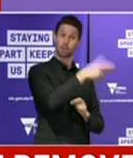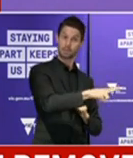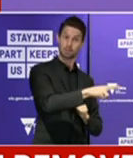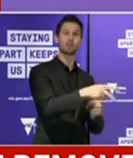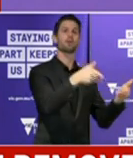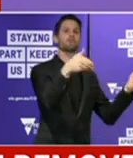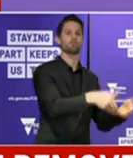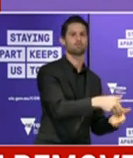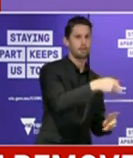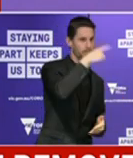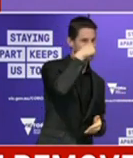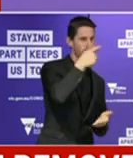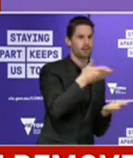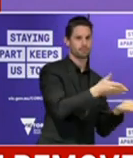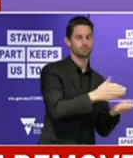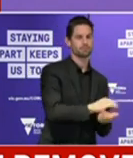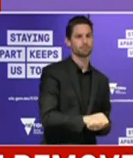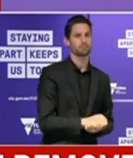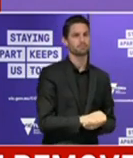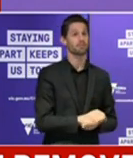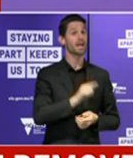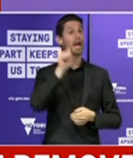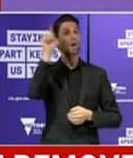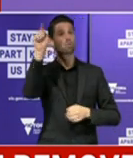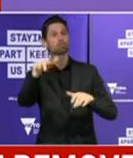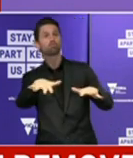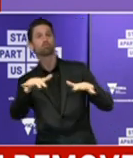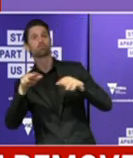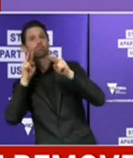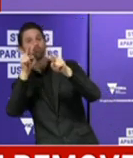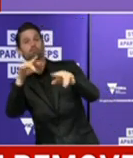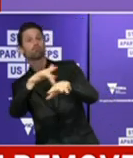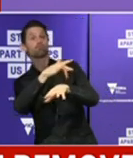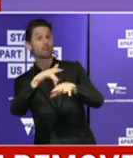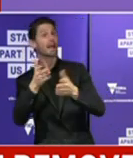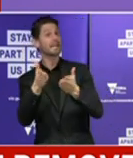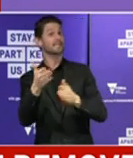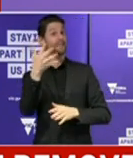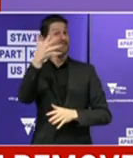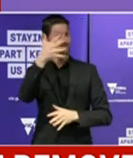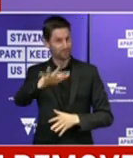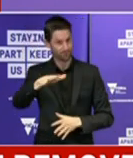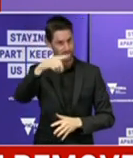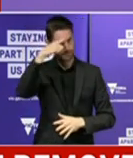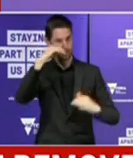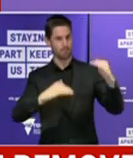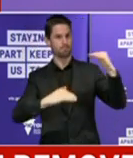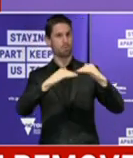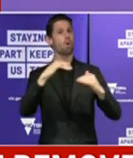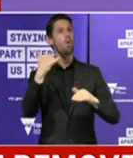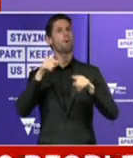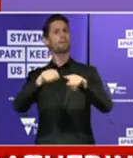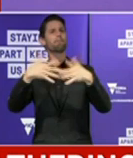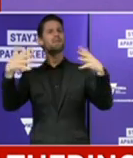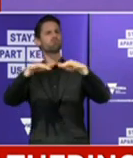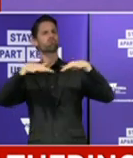at funerals. Outdoor seated entertainment can host a maximum of 50 people or 25% of the